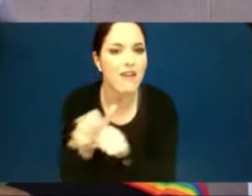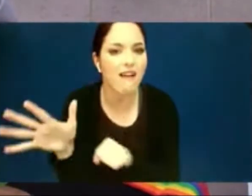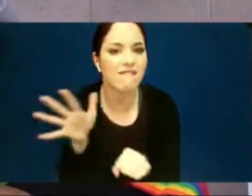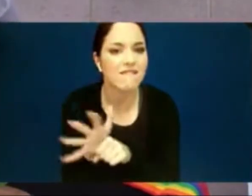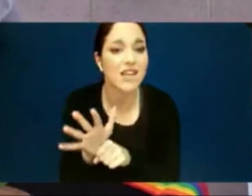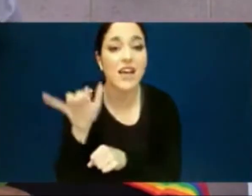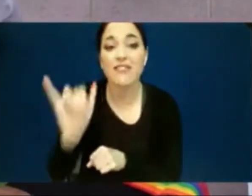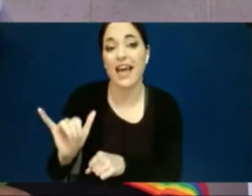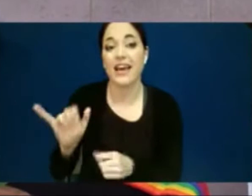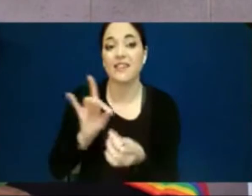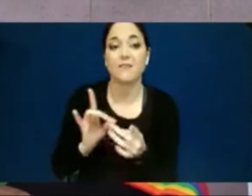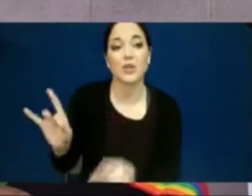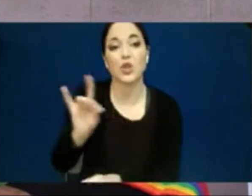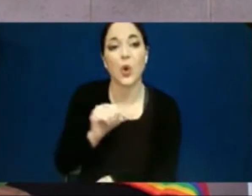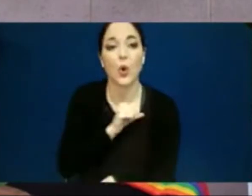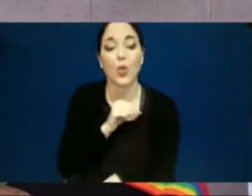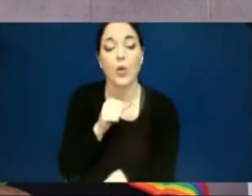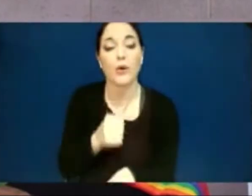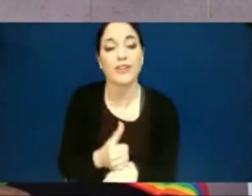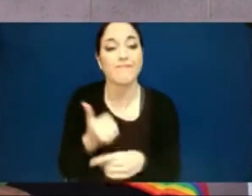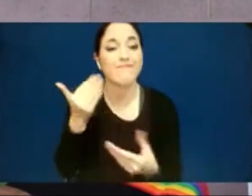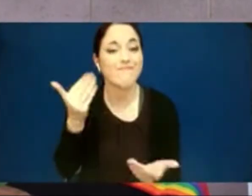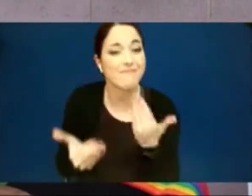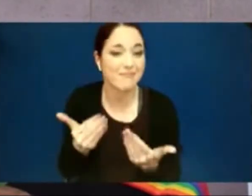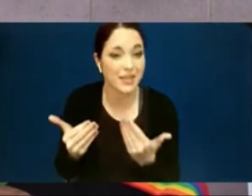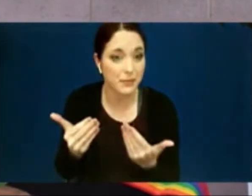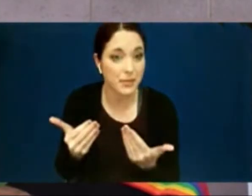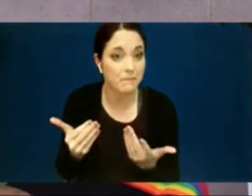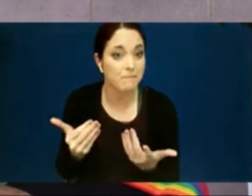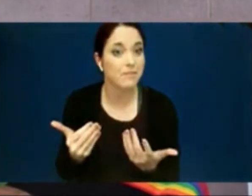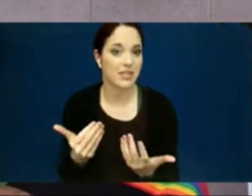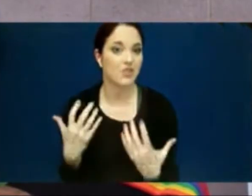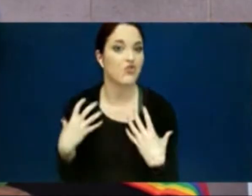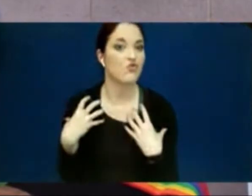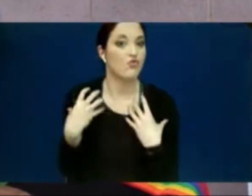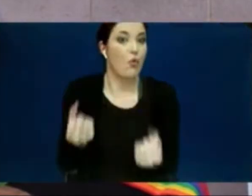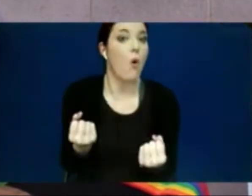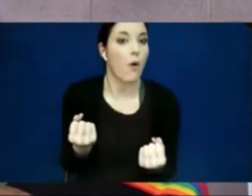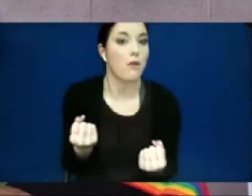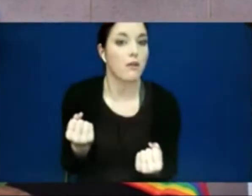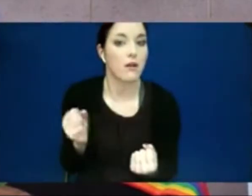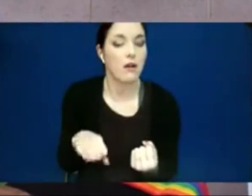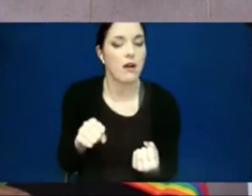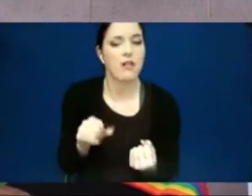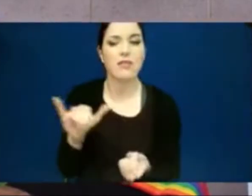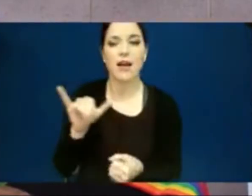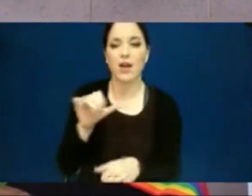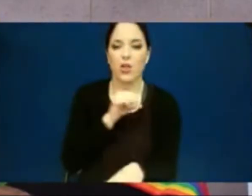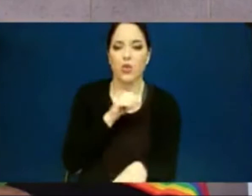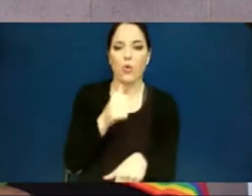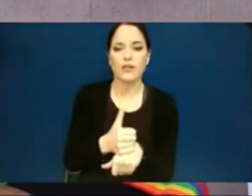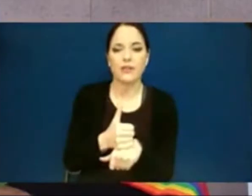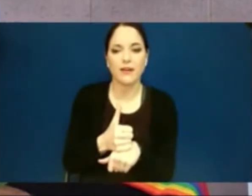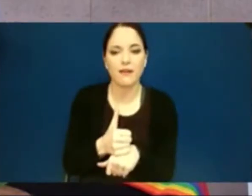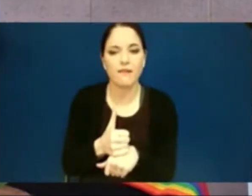is actually a big voice, like the authoritative voice of Jesus in our